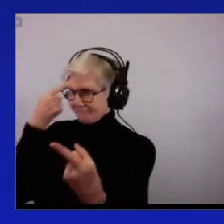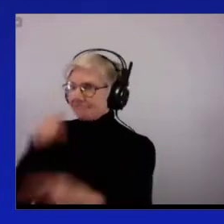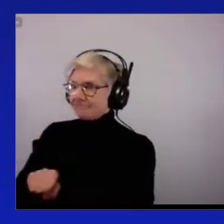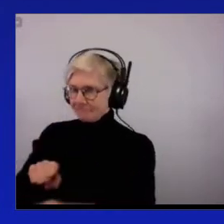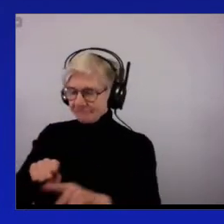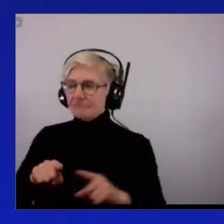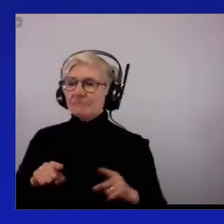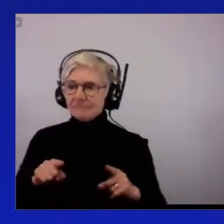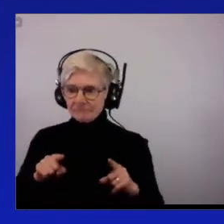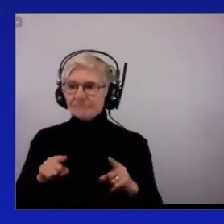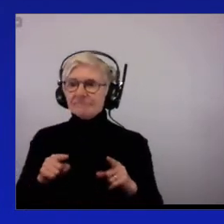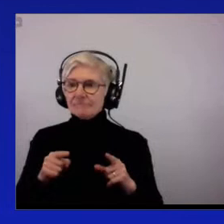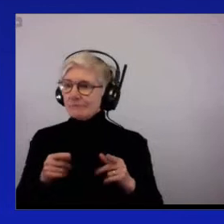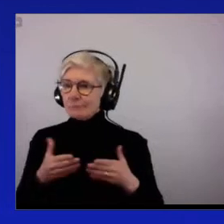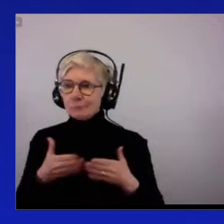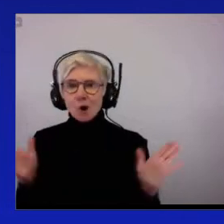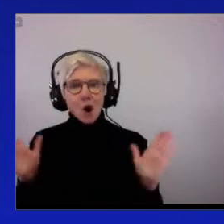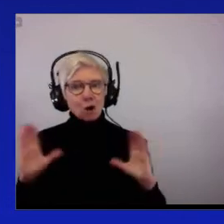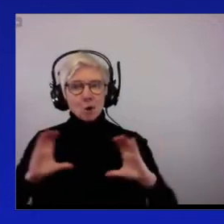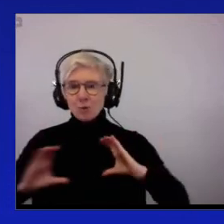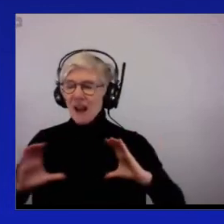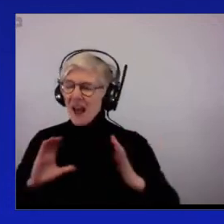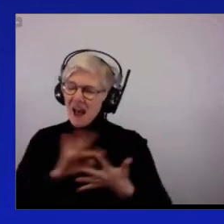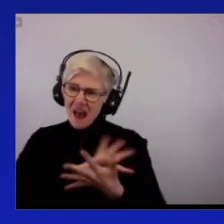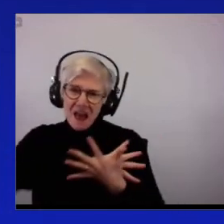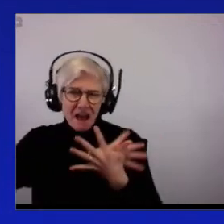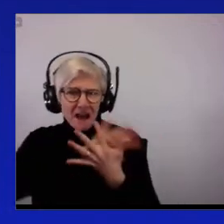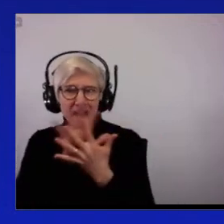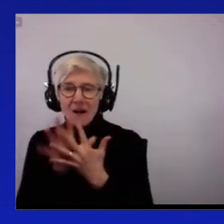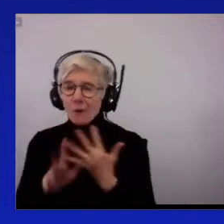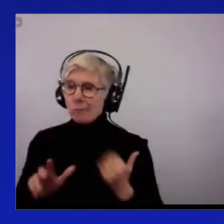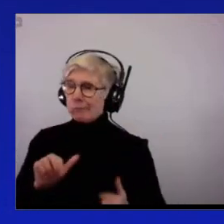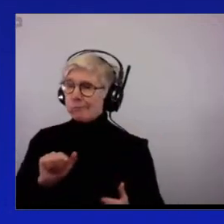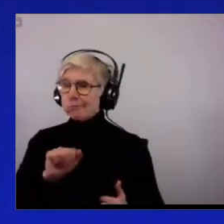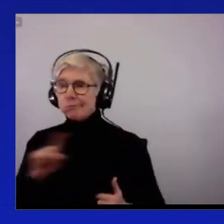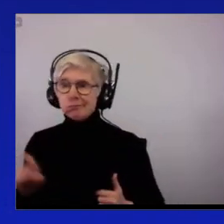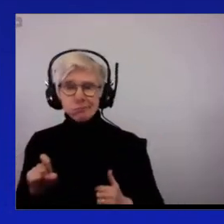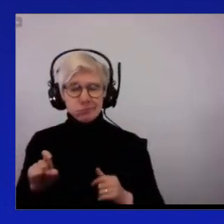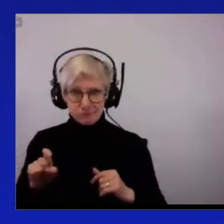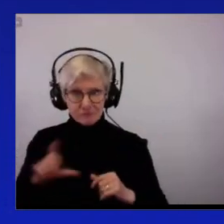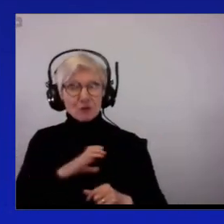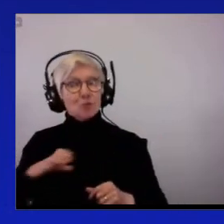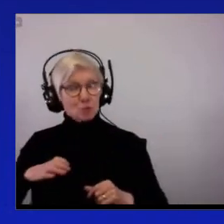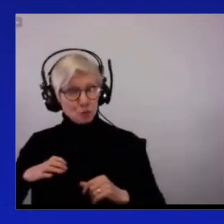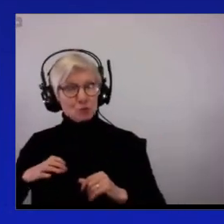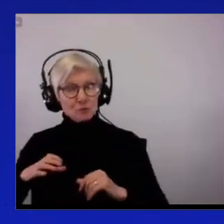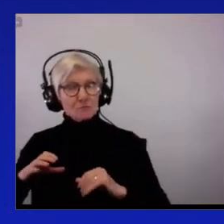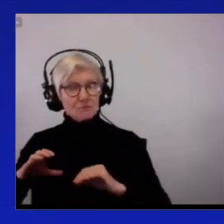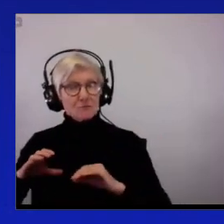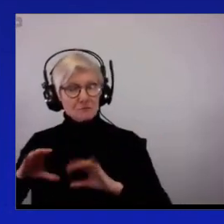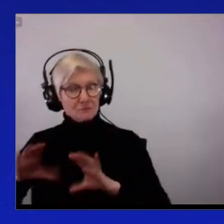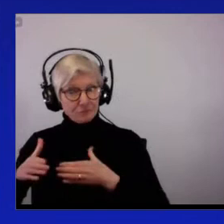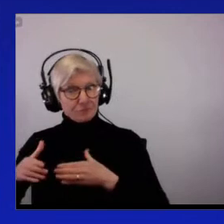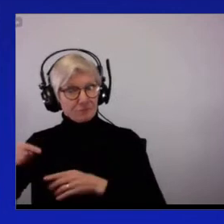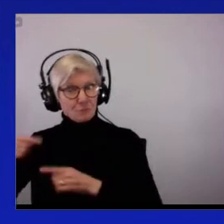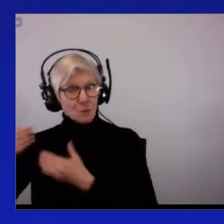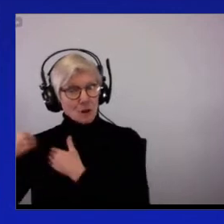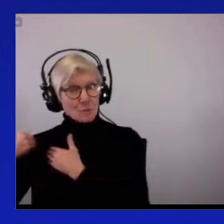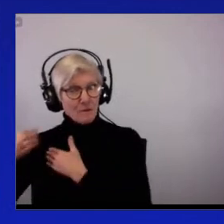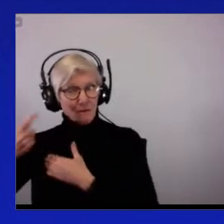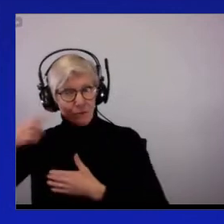it's broad-based. Any communication strategy you can think of, the team is currently looking at, and we'll broadcast that, understanding that,